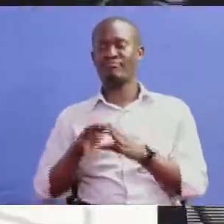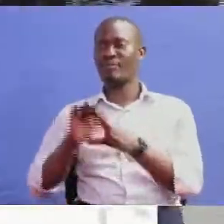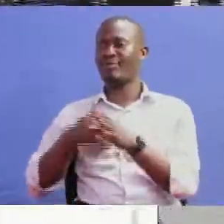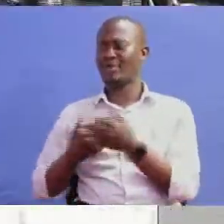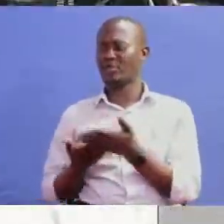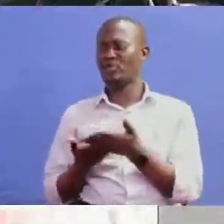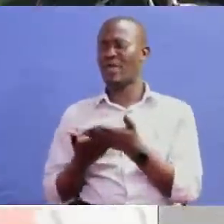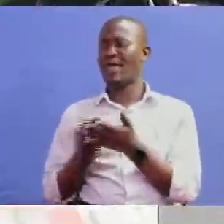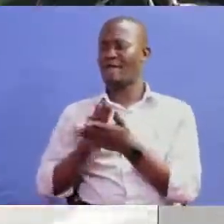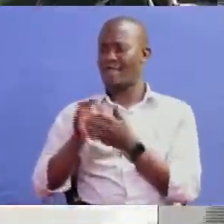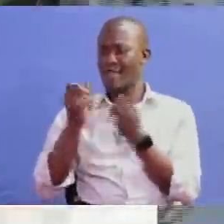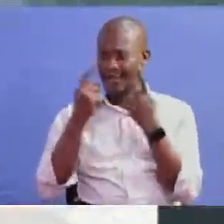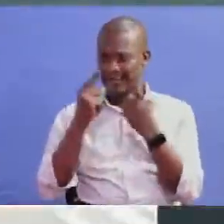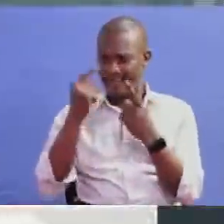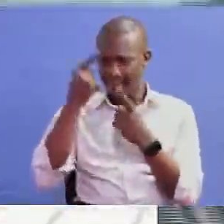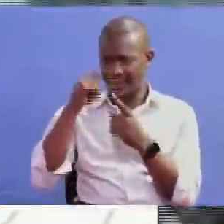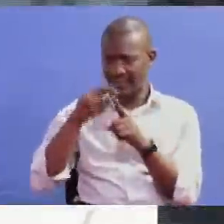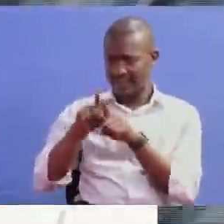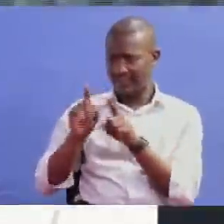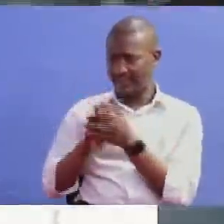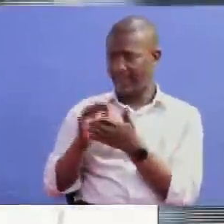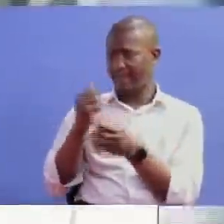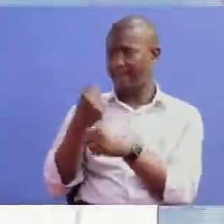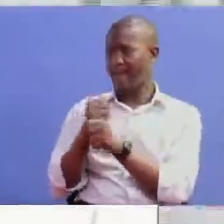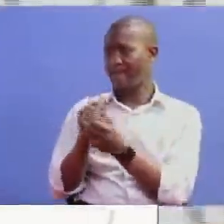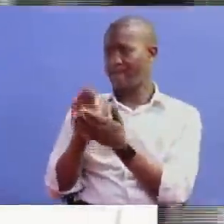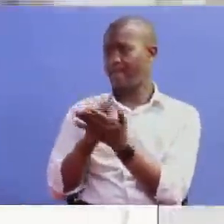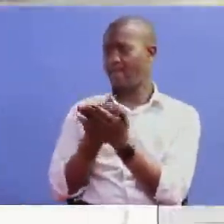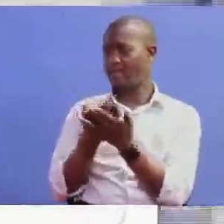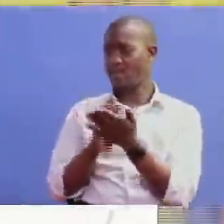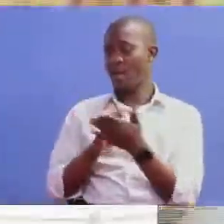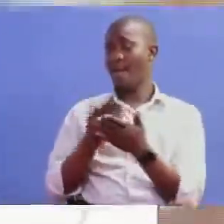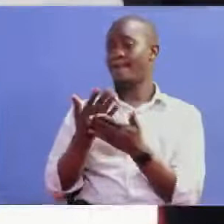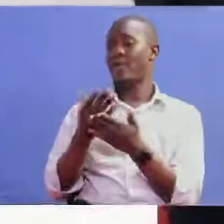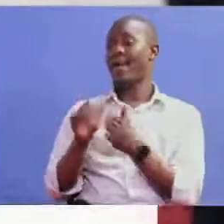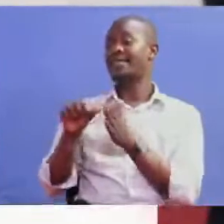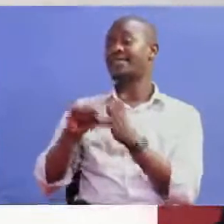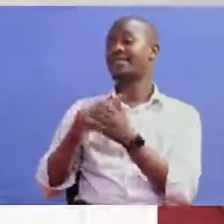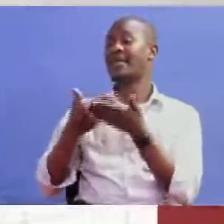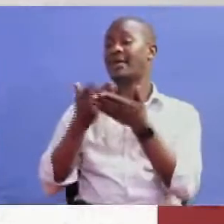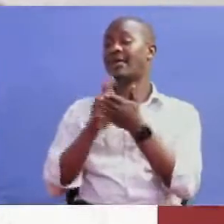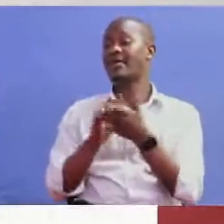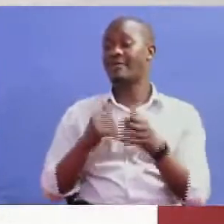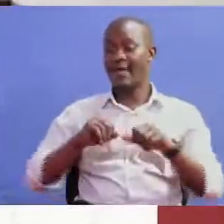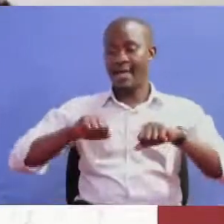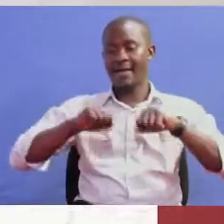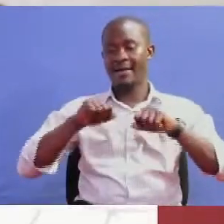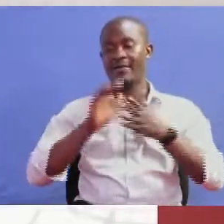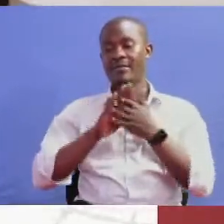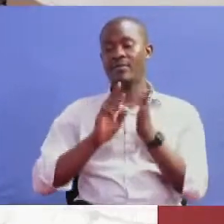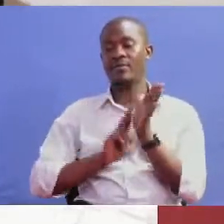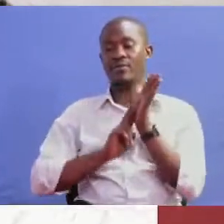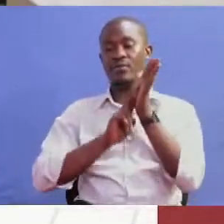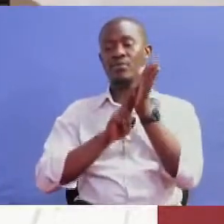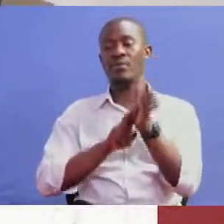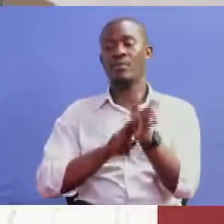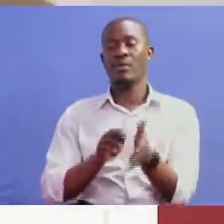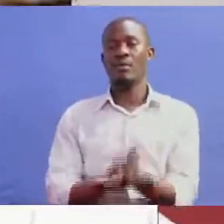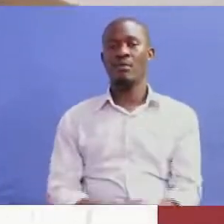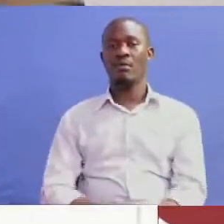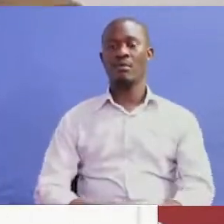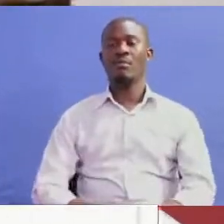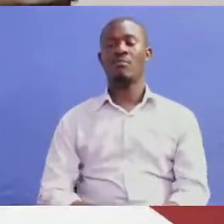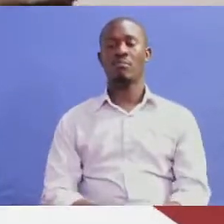of the memoranda to also attach proposals of 4 agendas as agreed in the Framework Agreement report. James Mureki